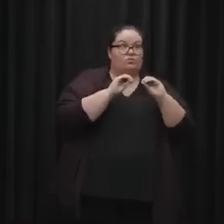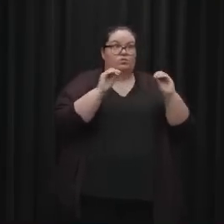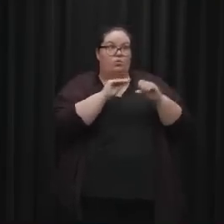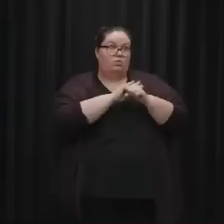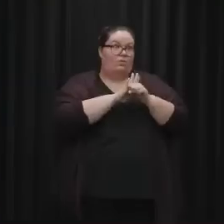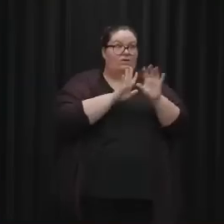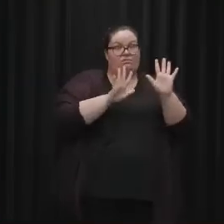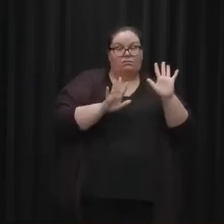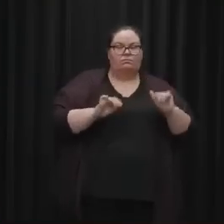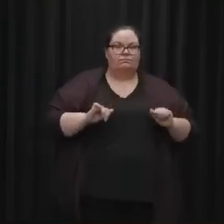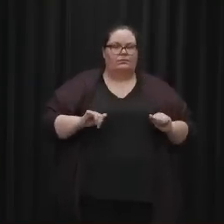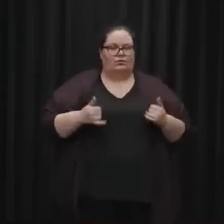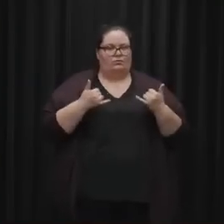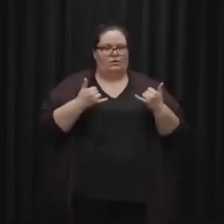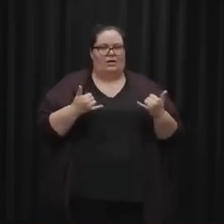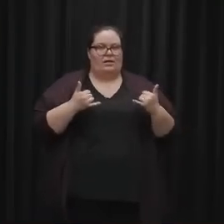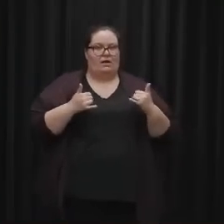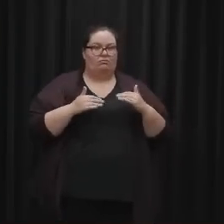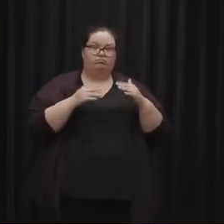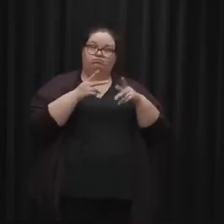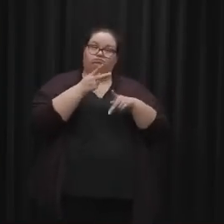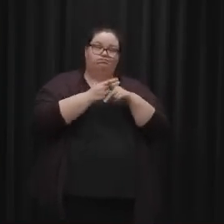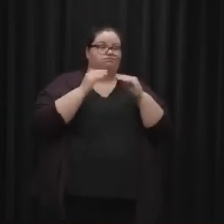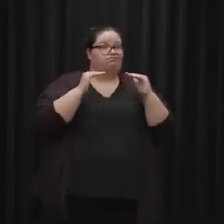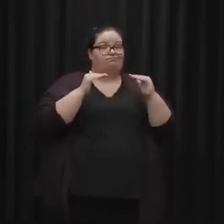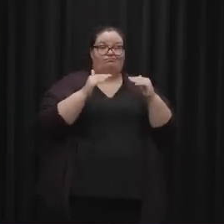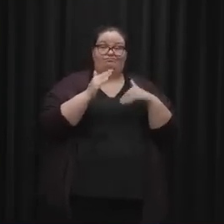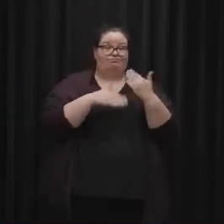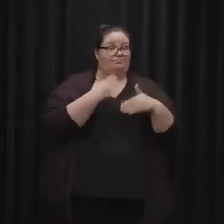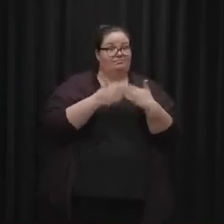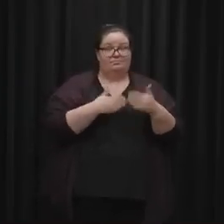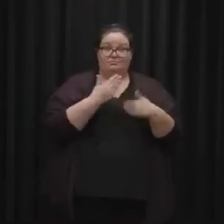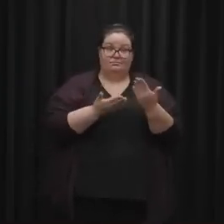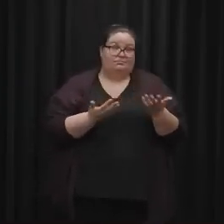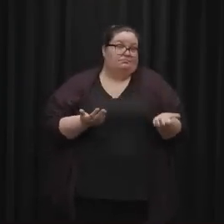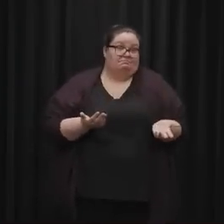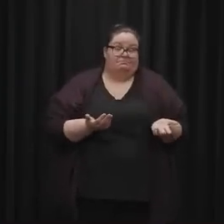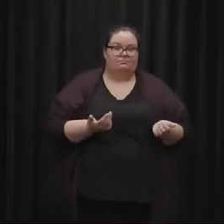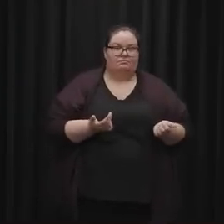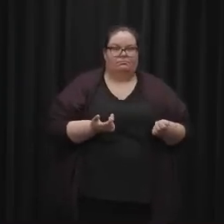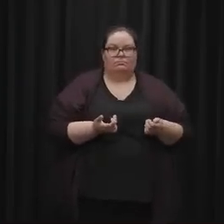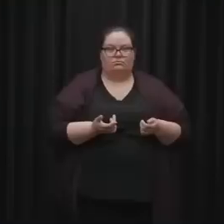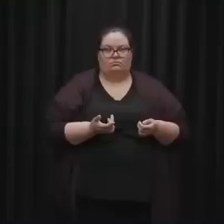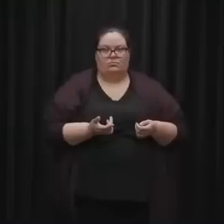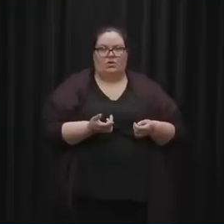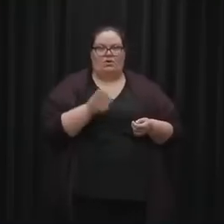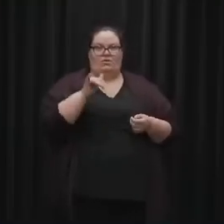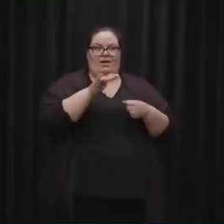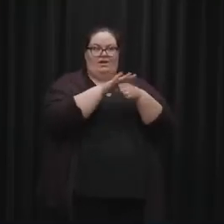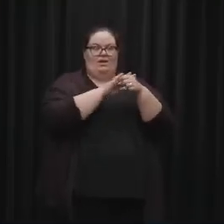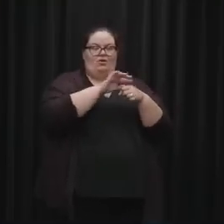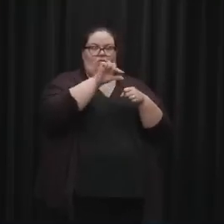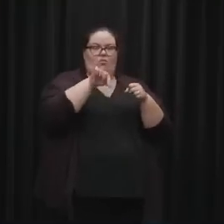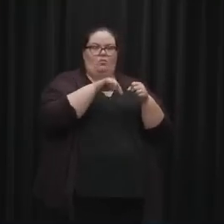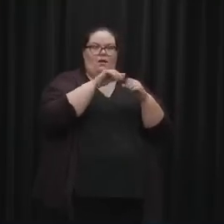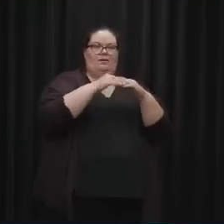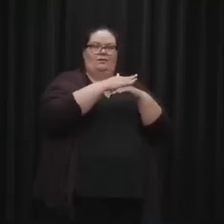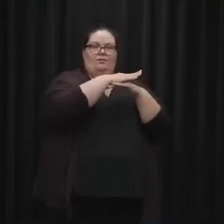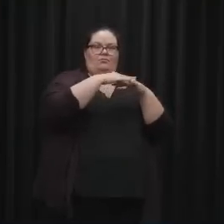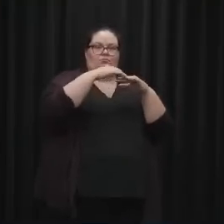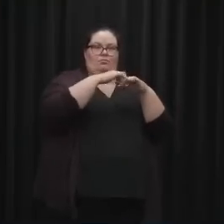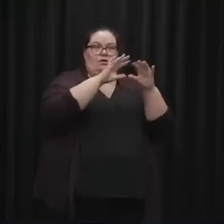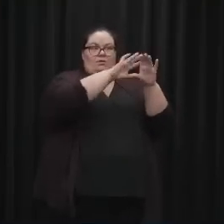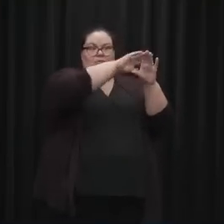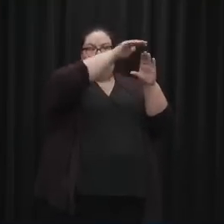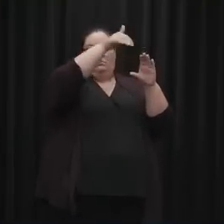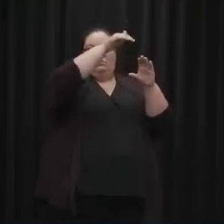So right now, status quo, while we can maintain the bubble within the community, the First Nations community on the